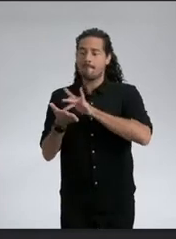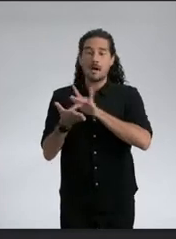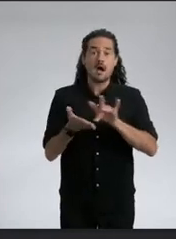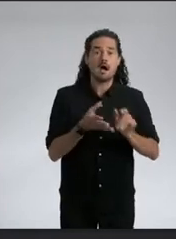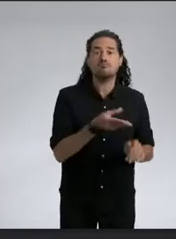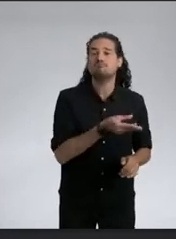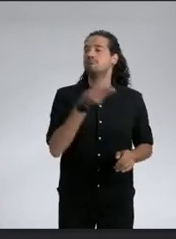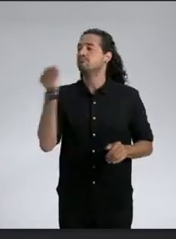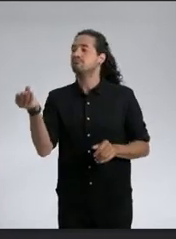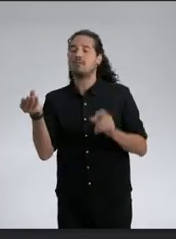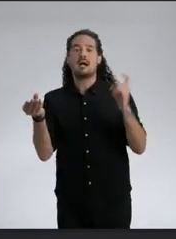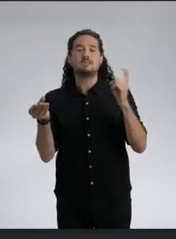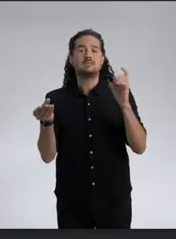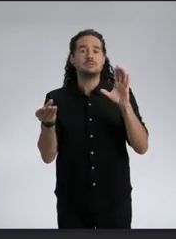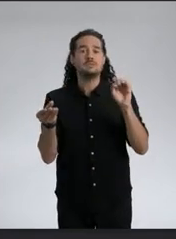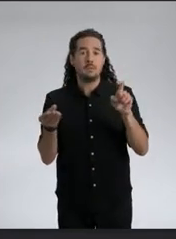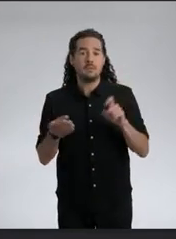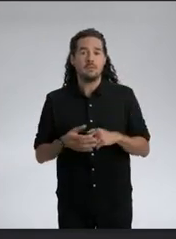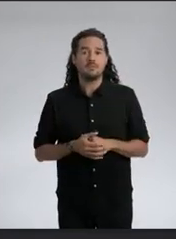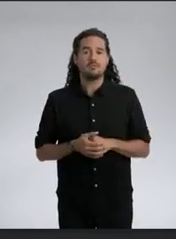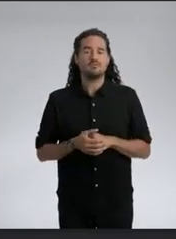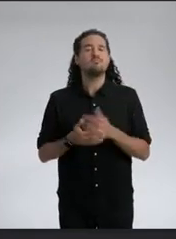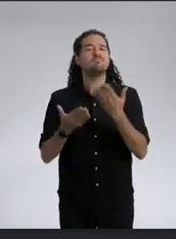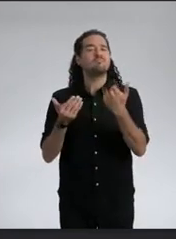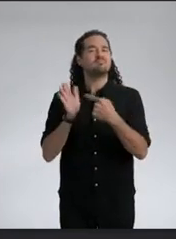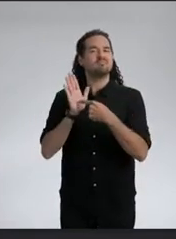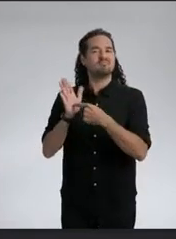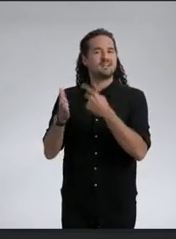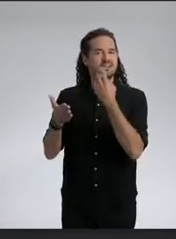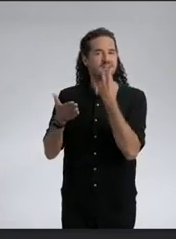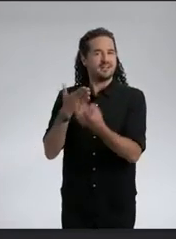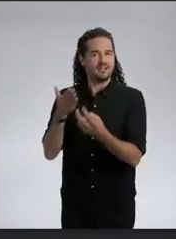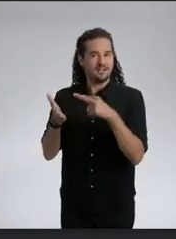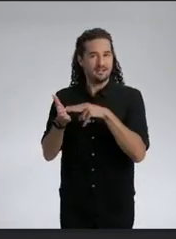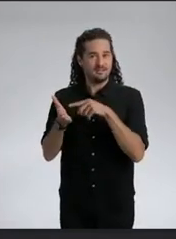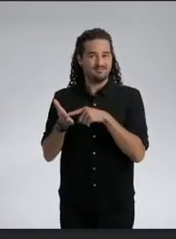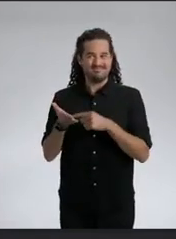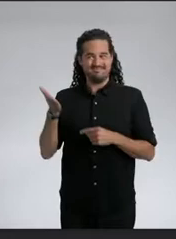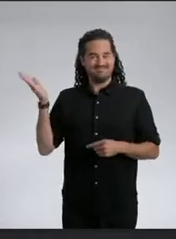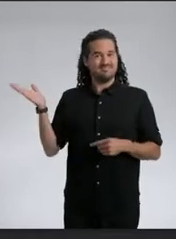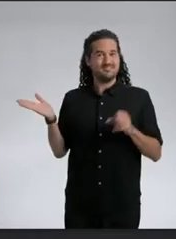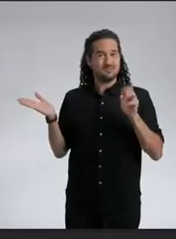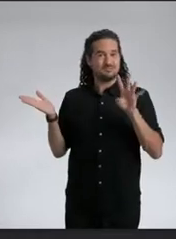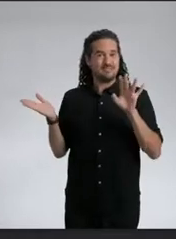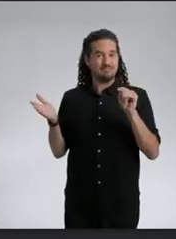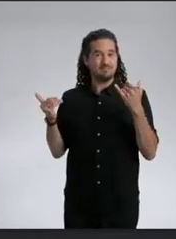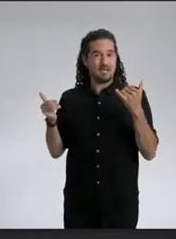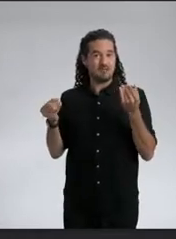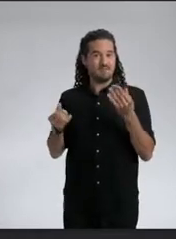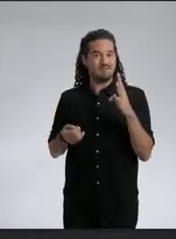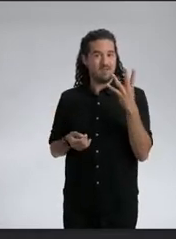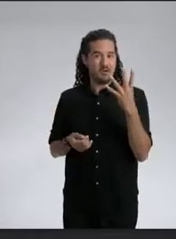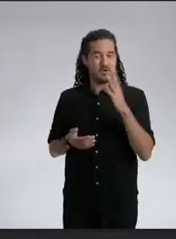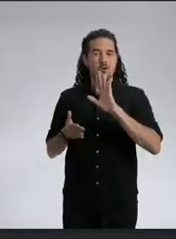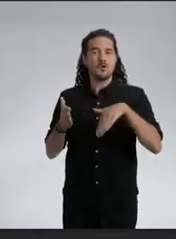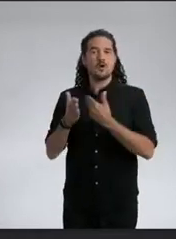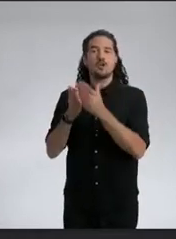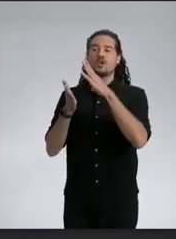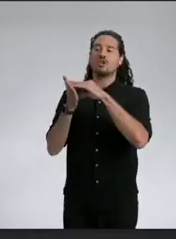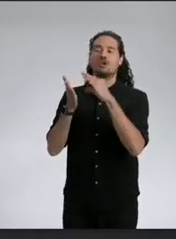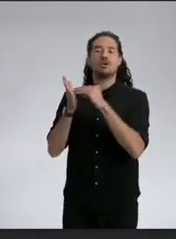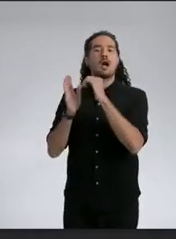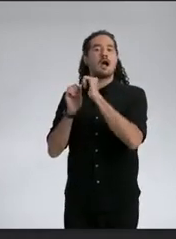look. This is Swift Playgrounds 4. It's got all of the great learn-to-code content that's helped inspire